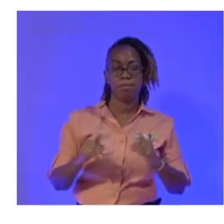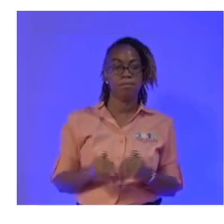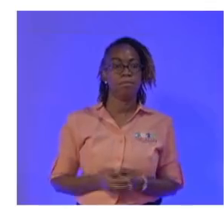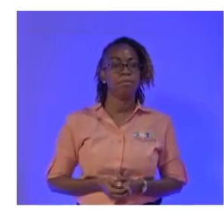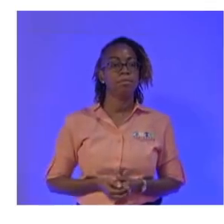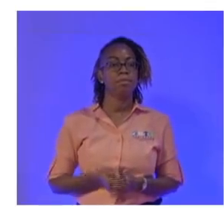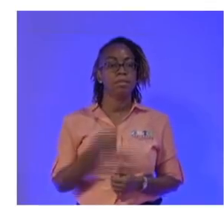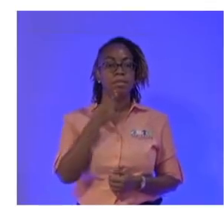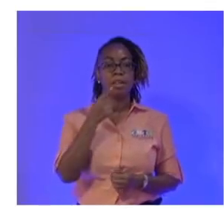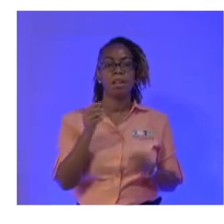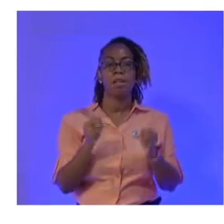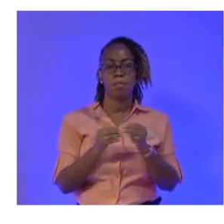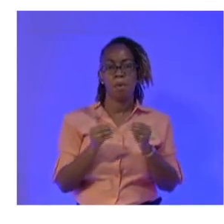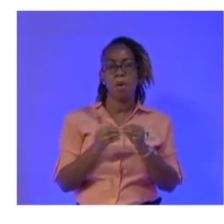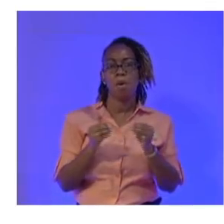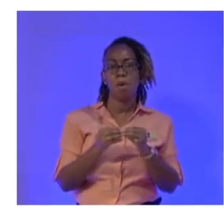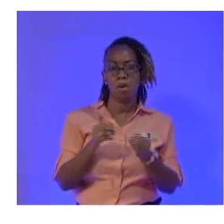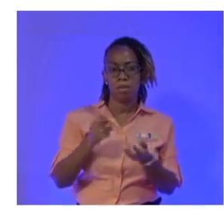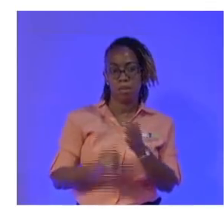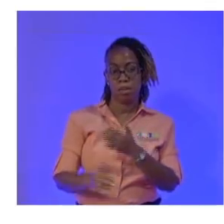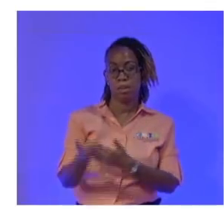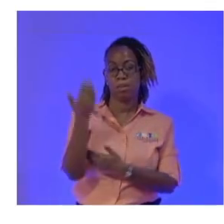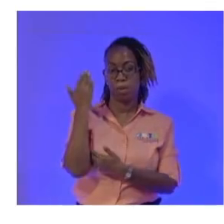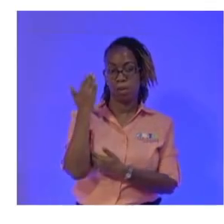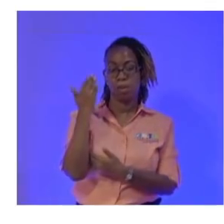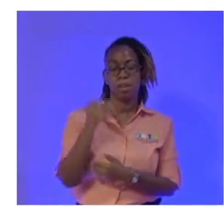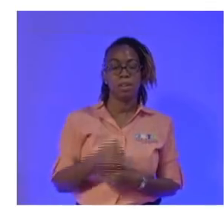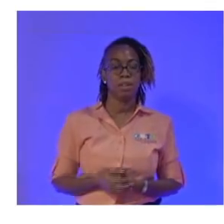of the persons as of this morning.